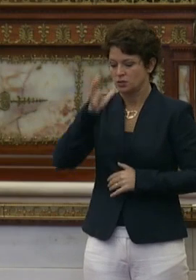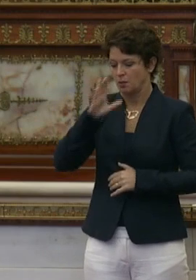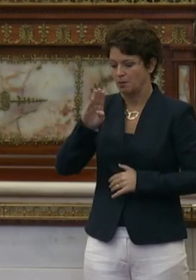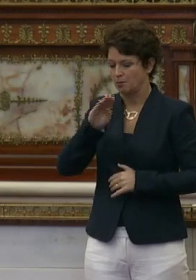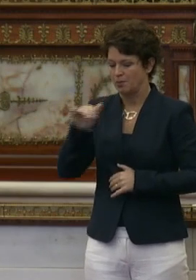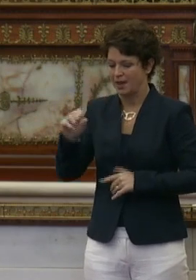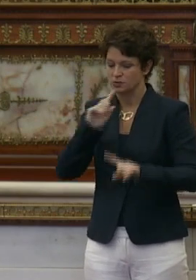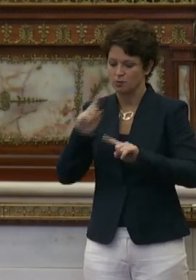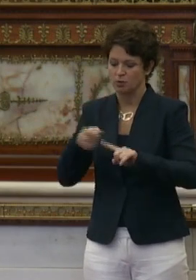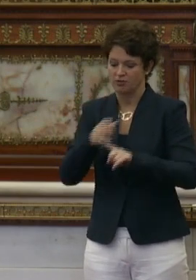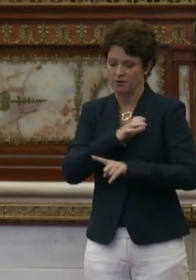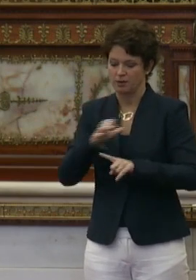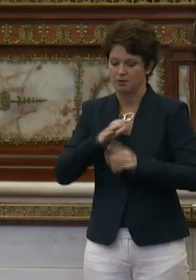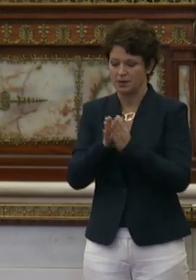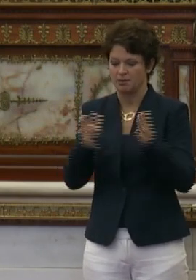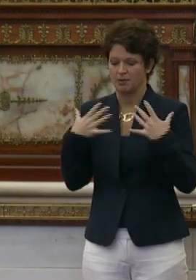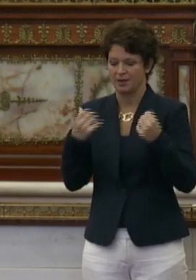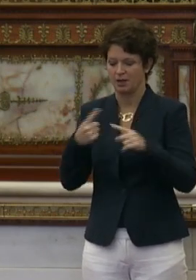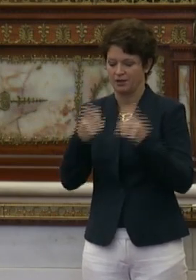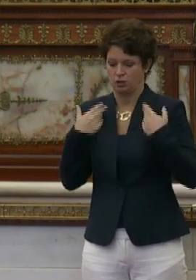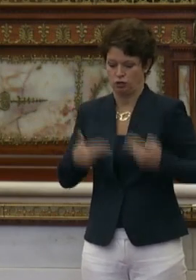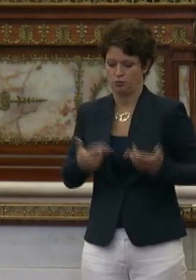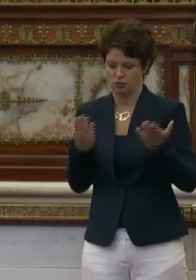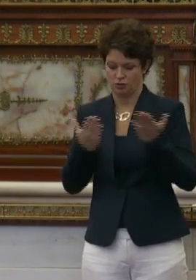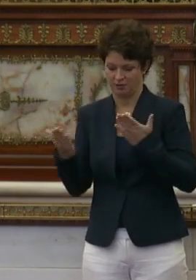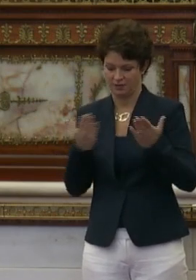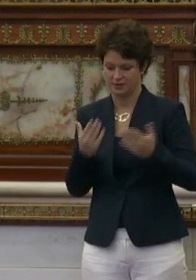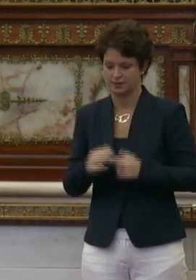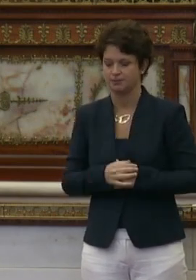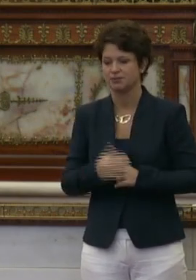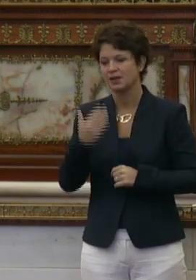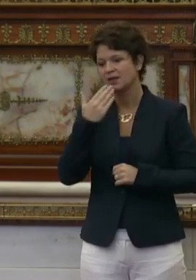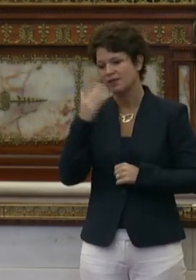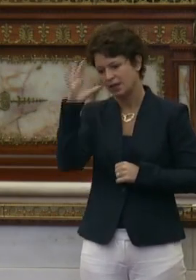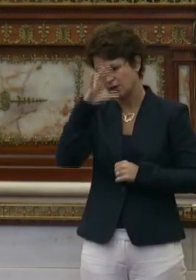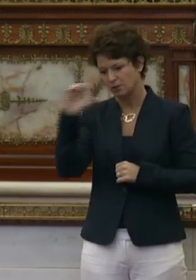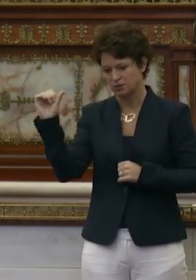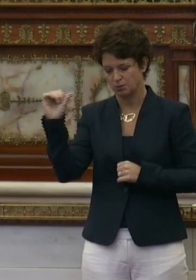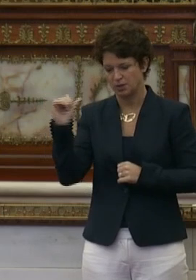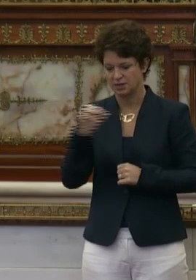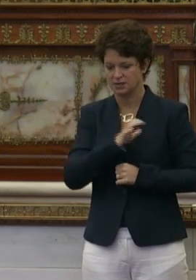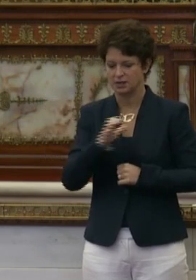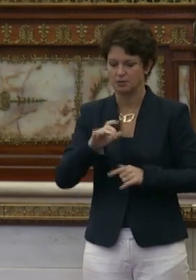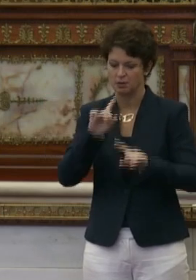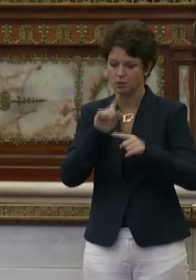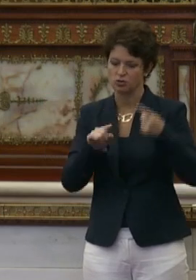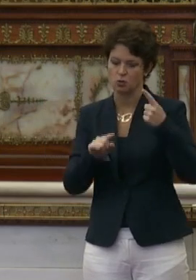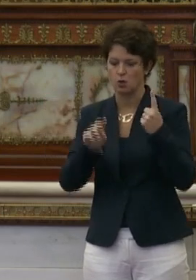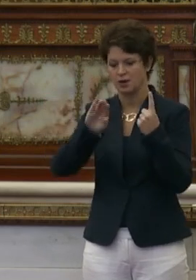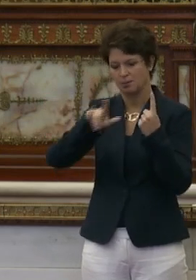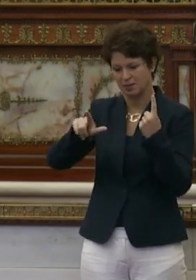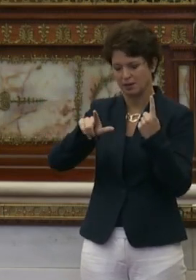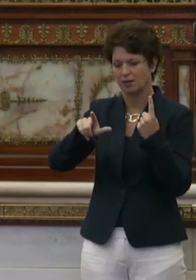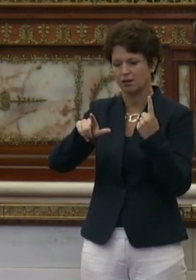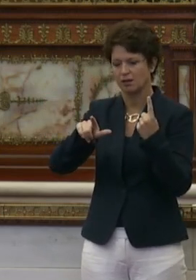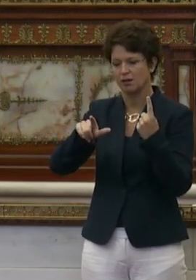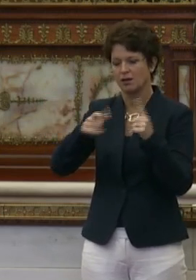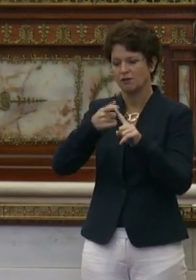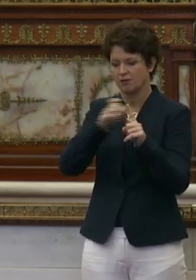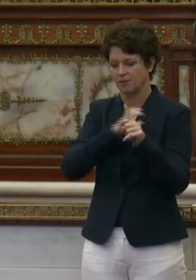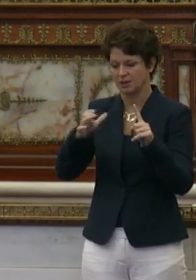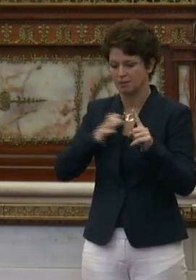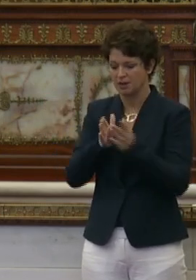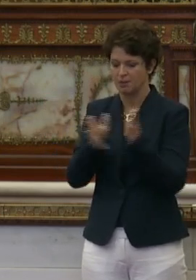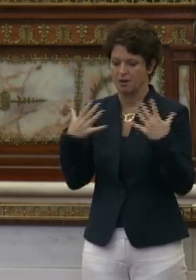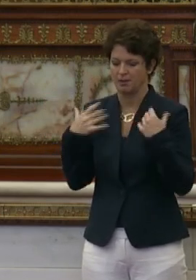for a report from the Committee of Public Health and Human Services. Thank you, Mr. President. The committee reports one bill from the Committee